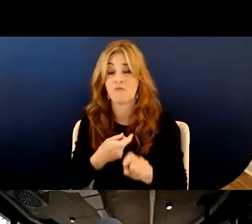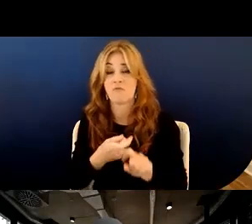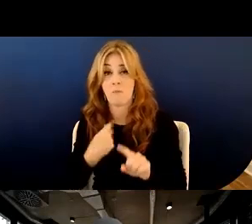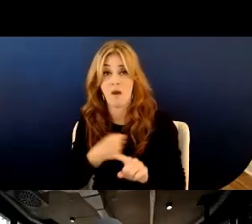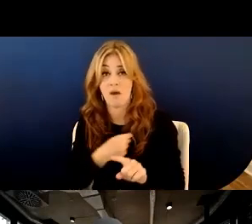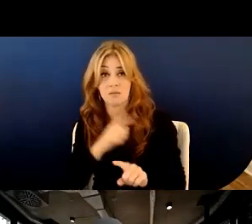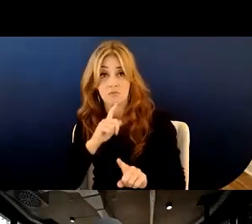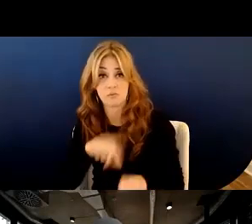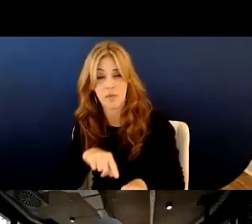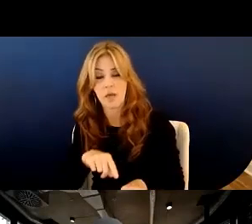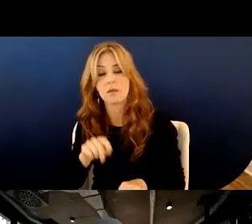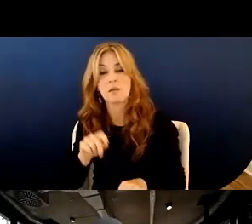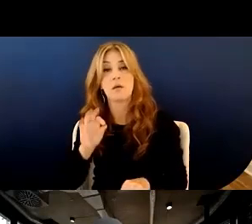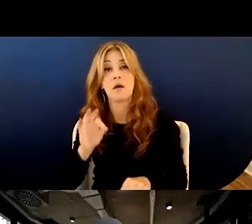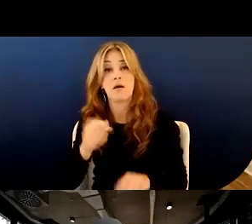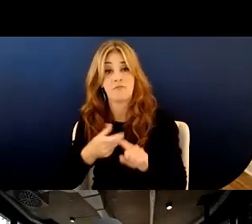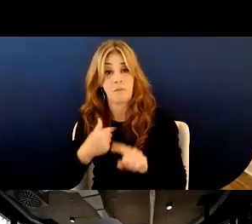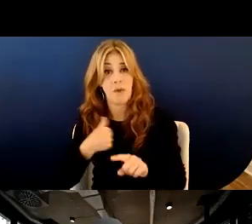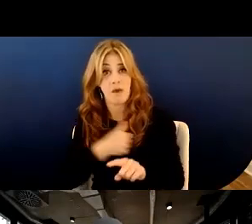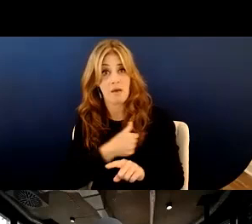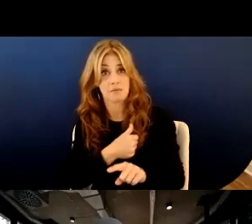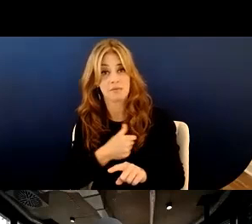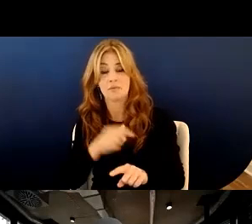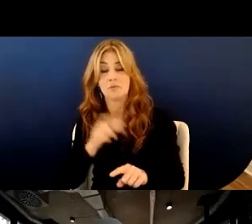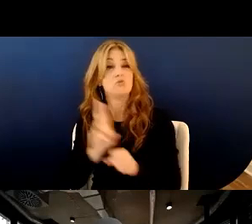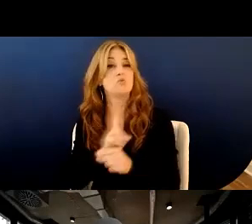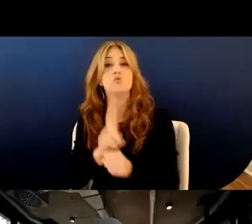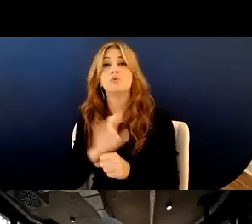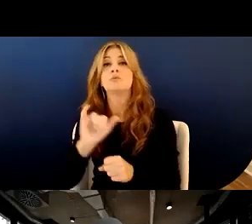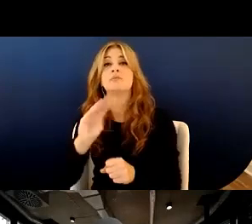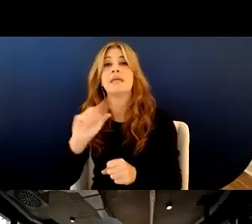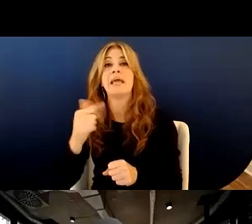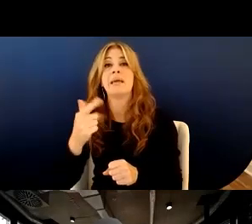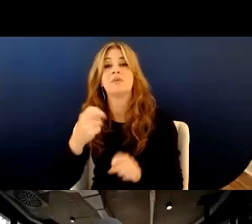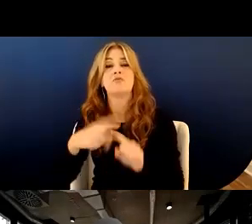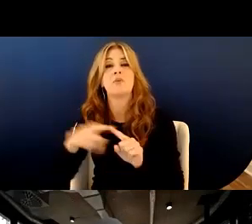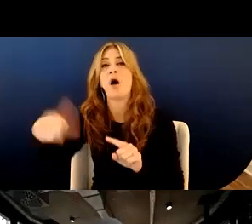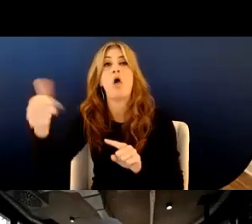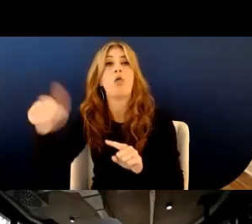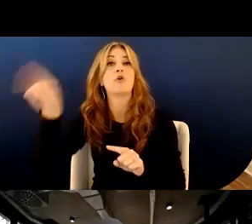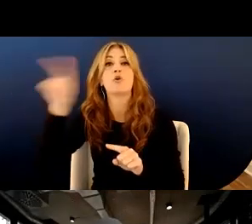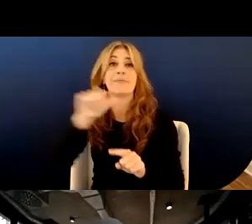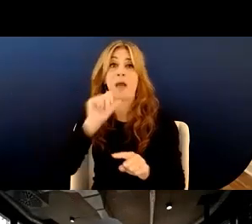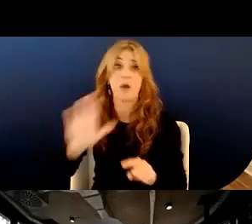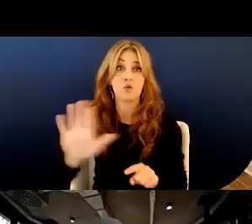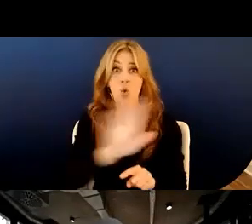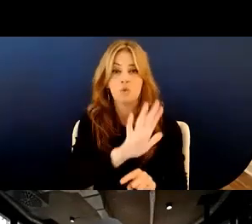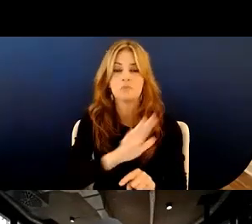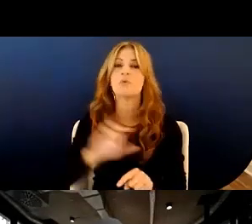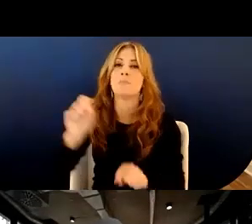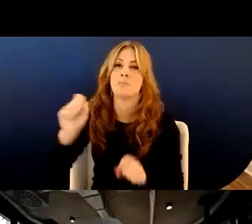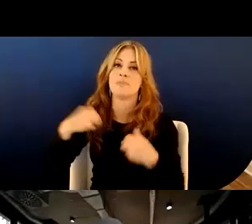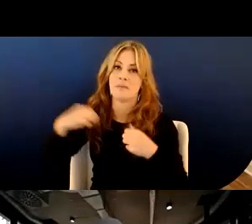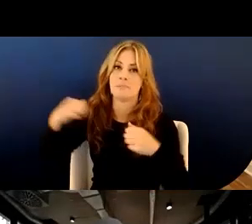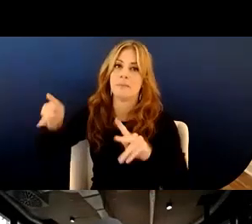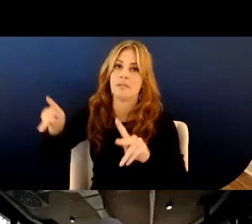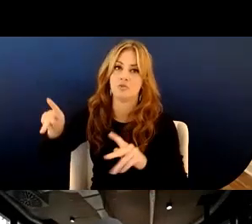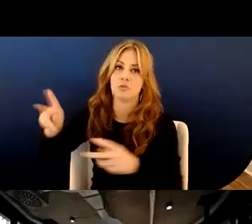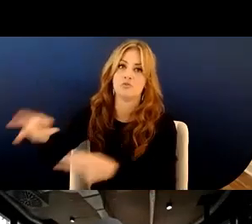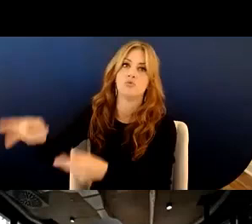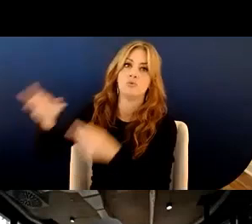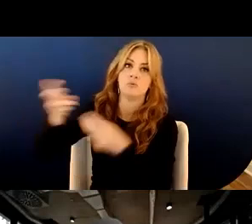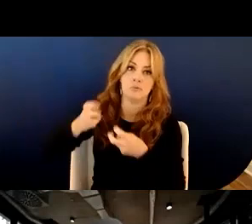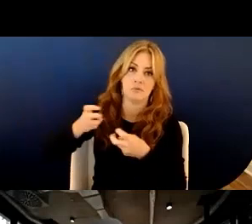that if you're using any images from anyone but yourself, you have to have permission to use them, and you